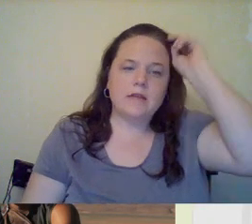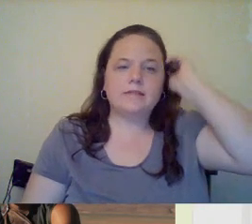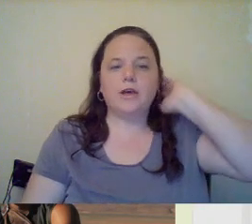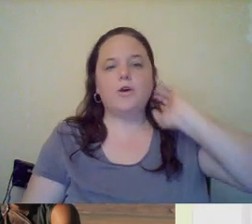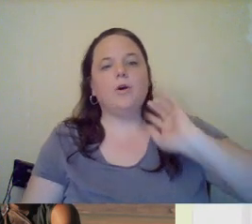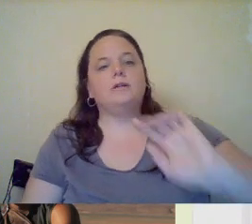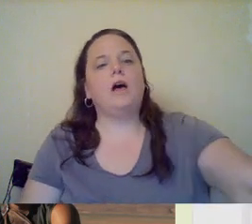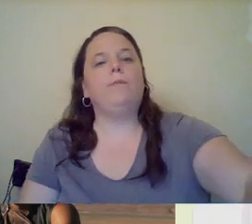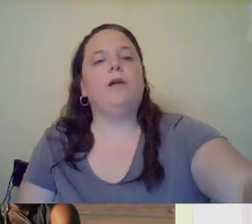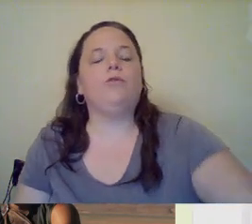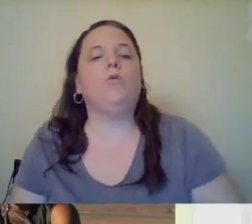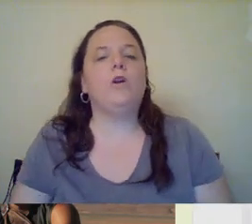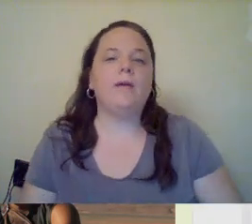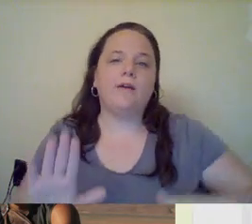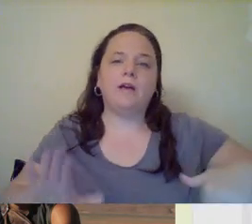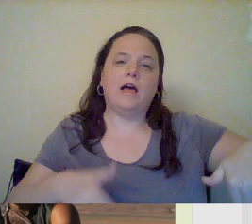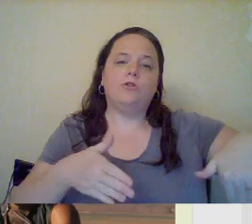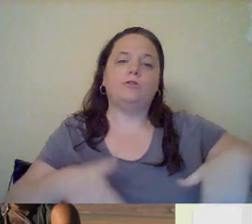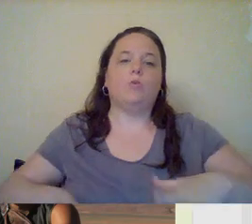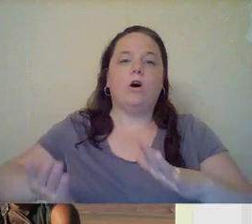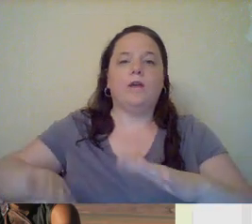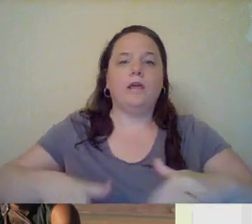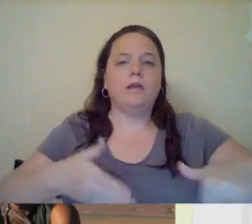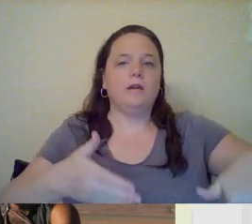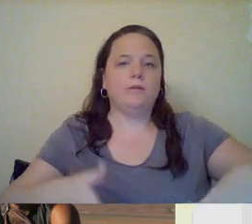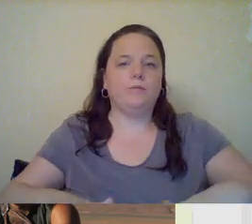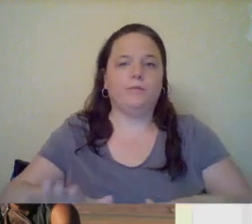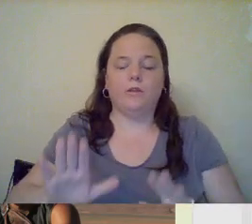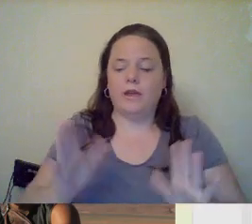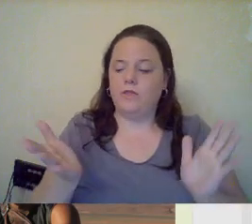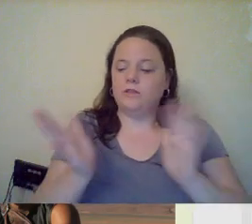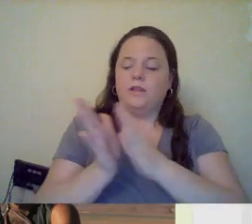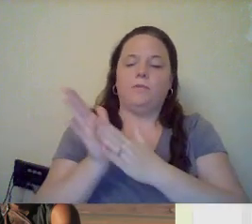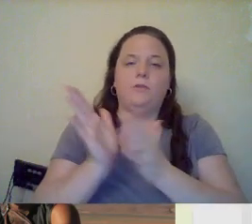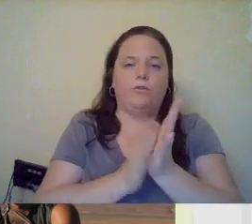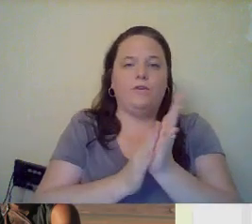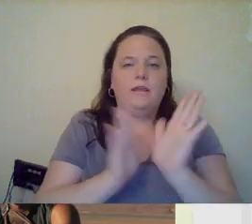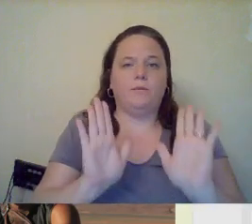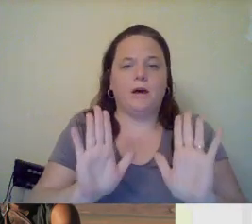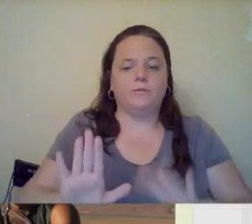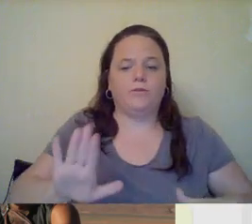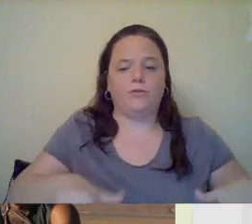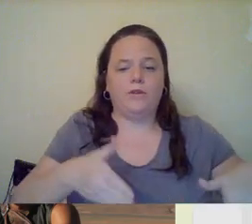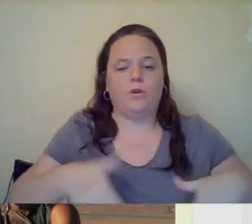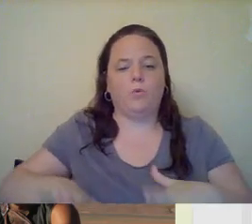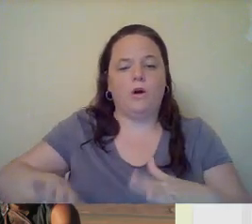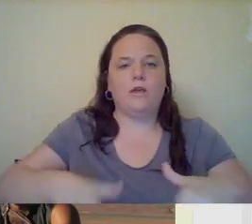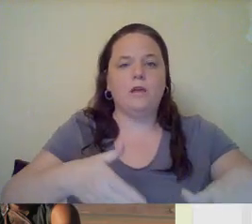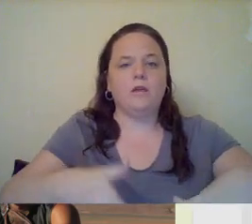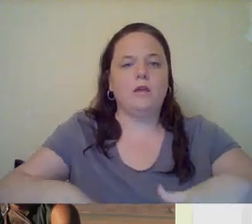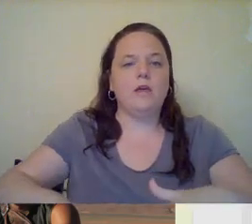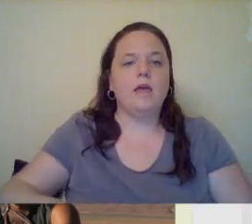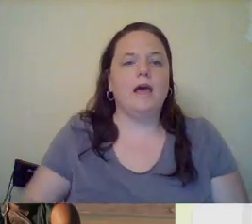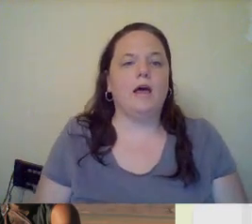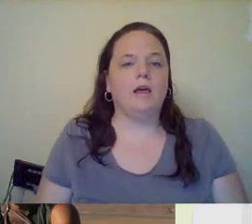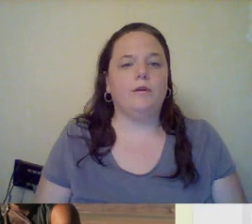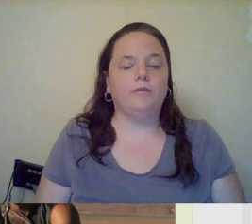around. So our top left corner, we have a guy who's walking. Okay, these are like your feet, the bottoms of your feet that are